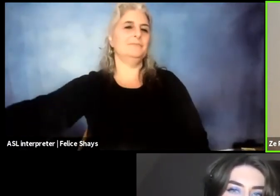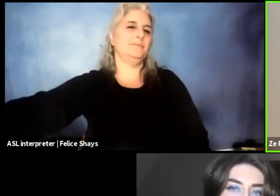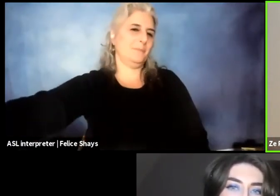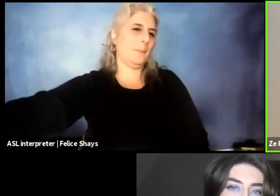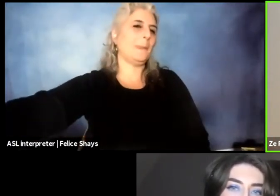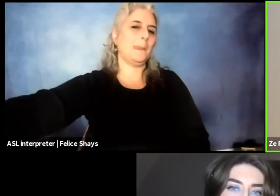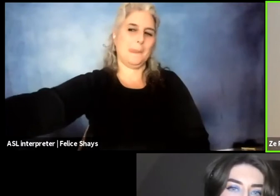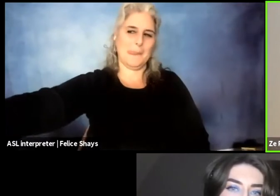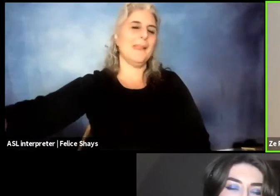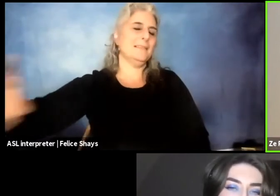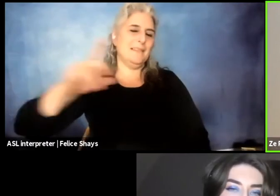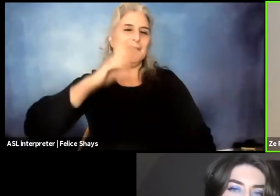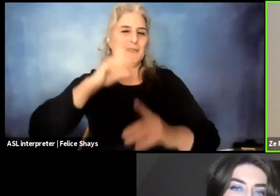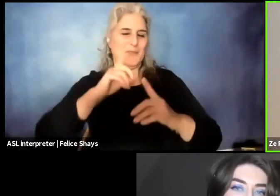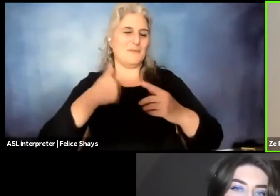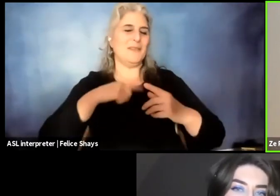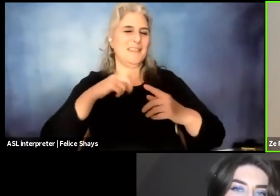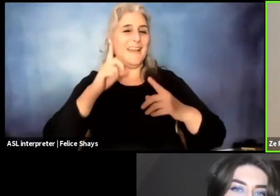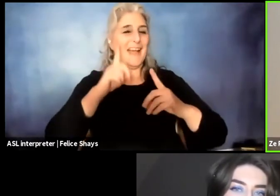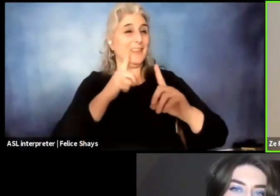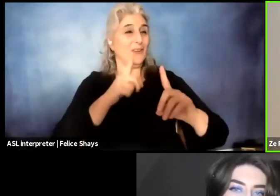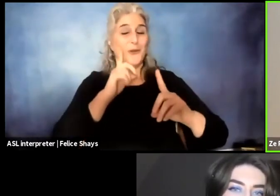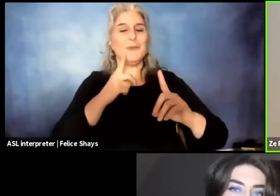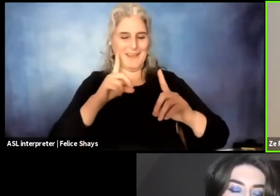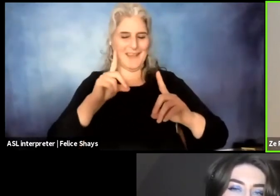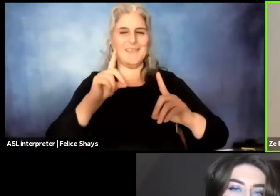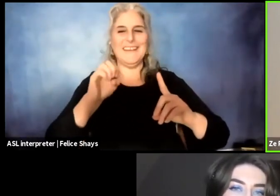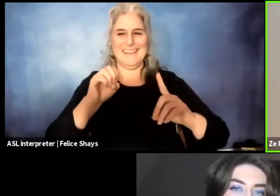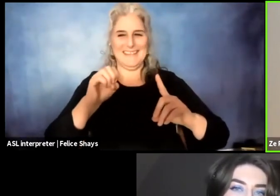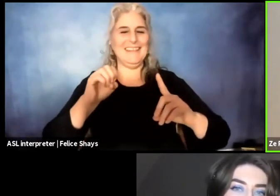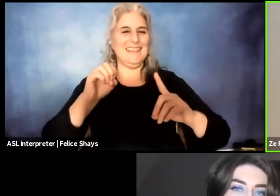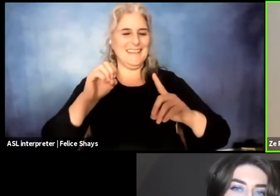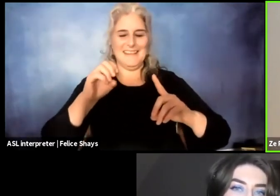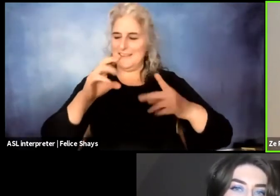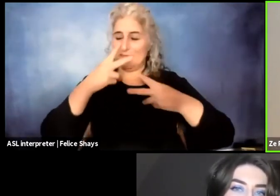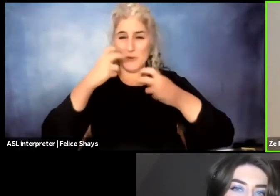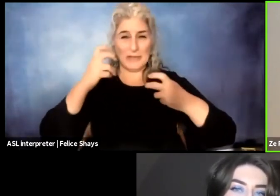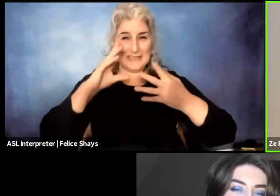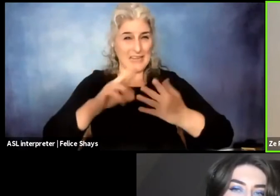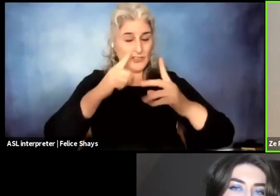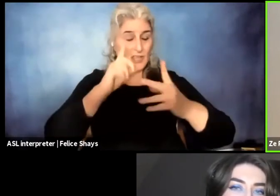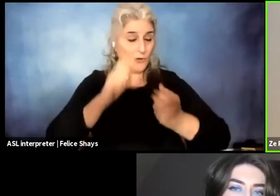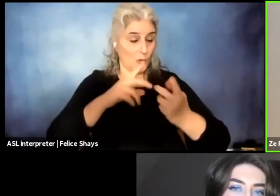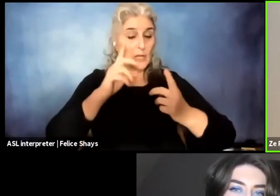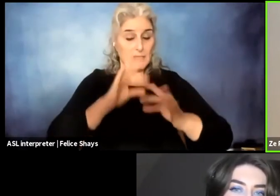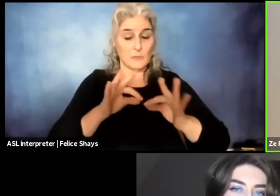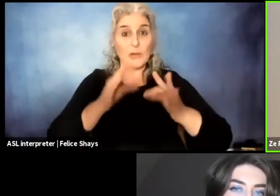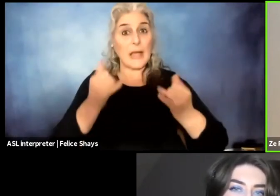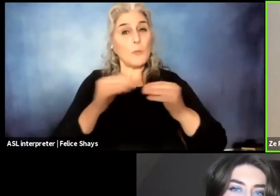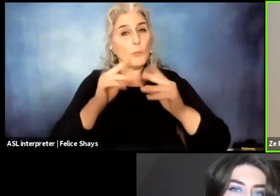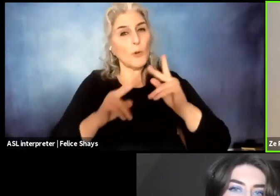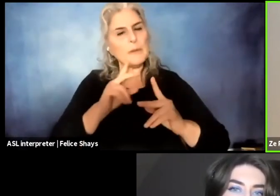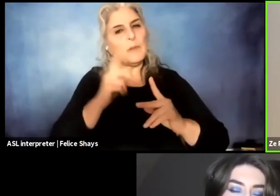really does help in general, especially when newer generations recognize the importance of sex and sexuality. And